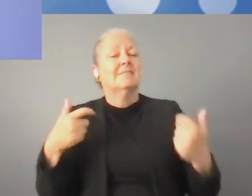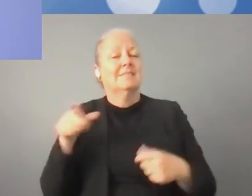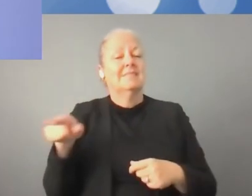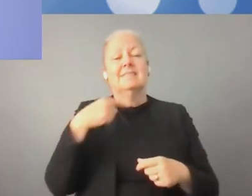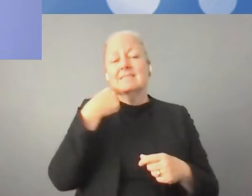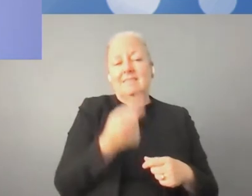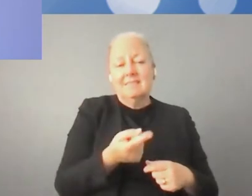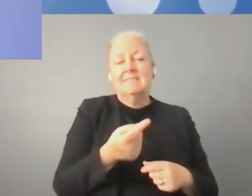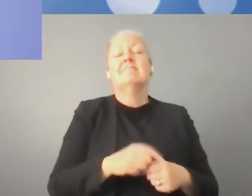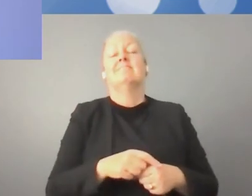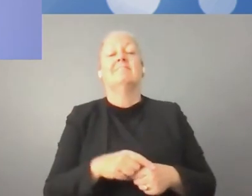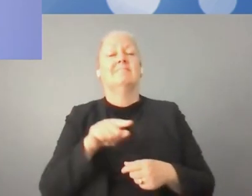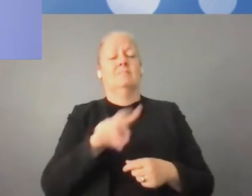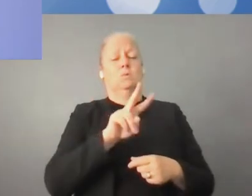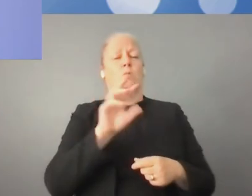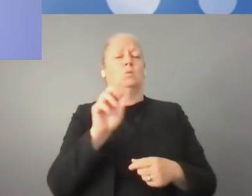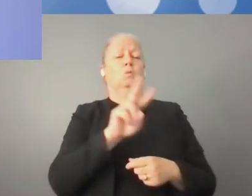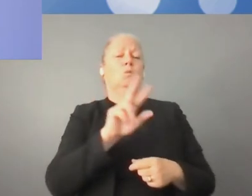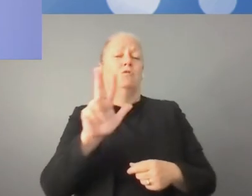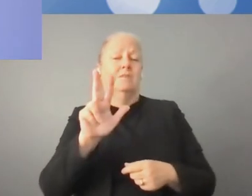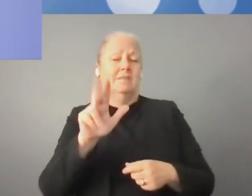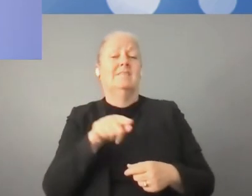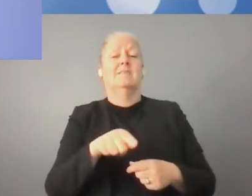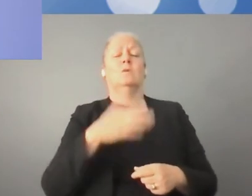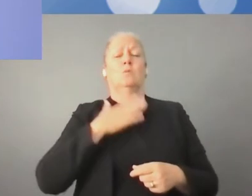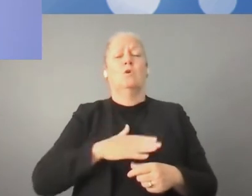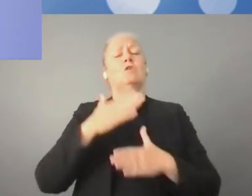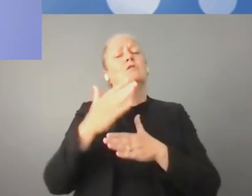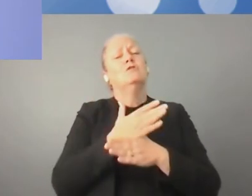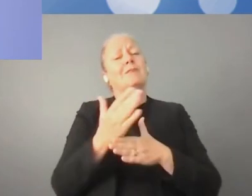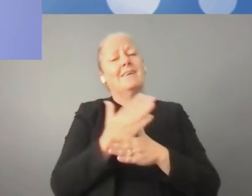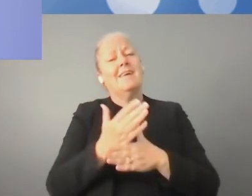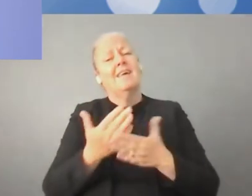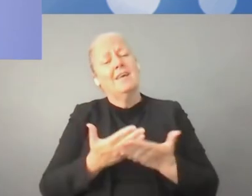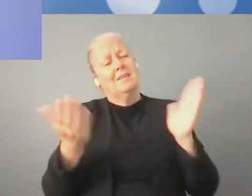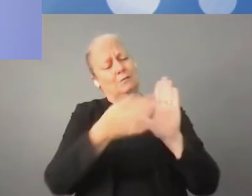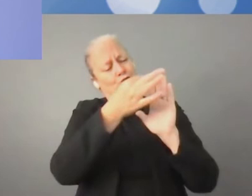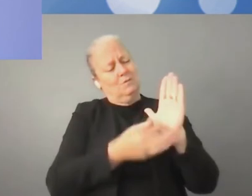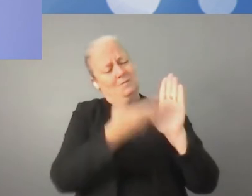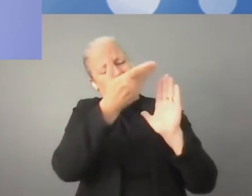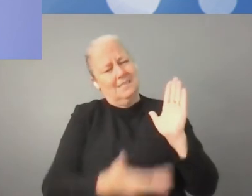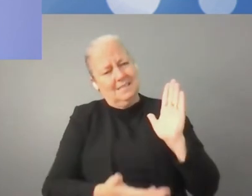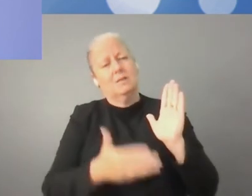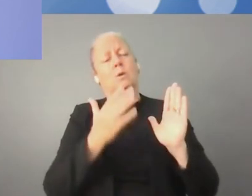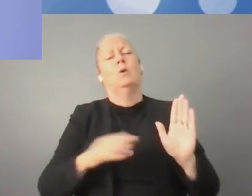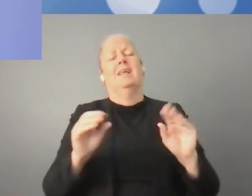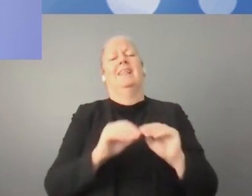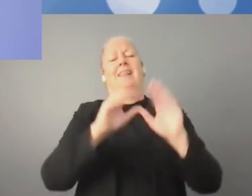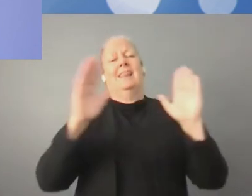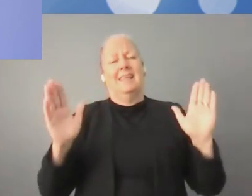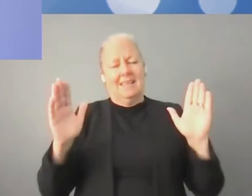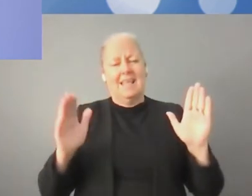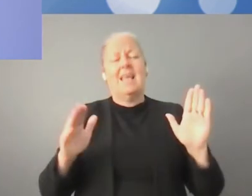this should outline shared principles for an open free and secure digital future for all and